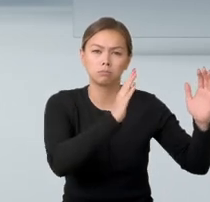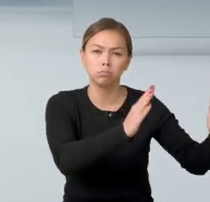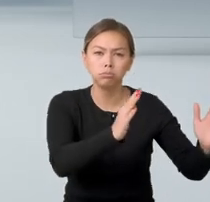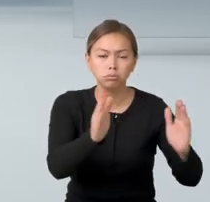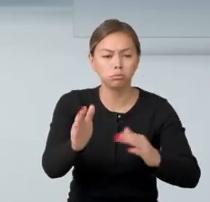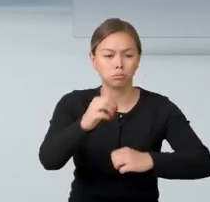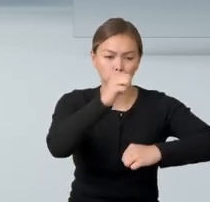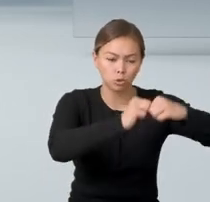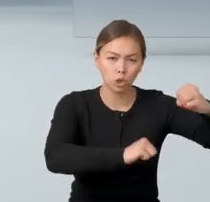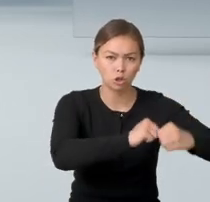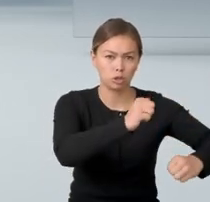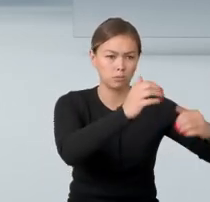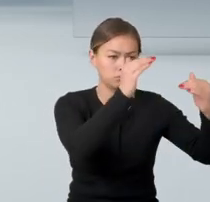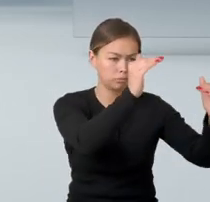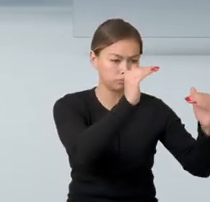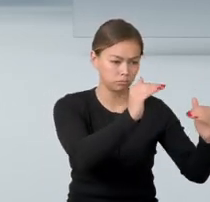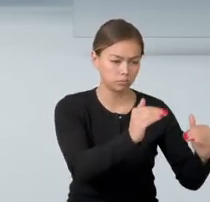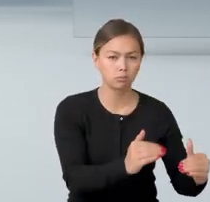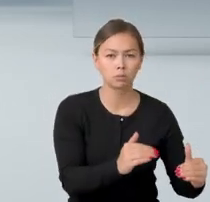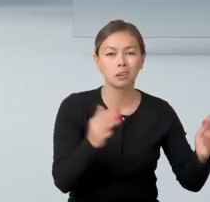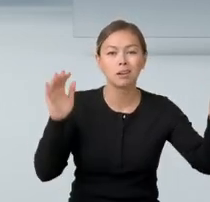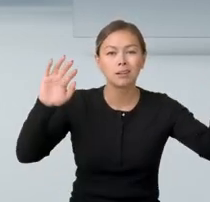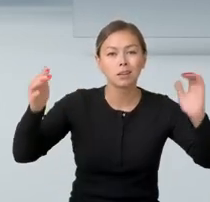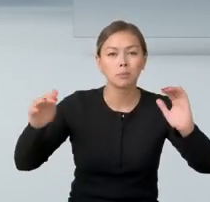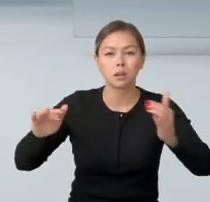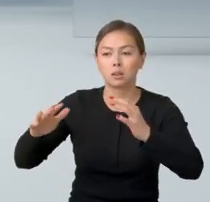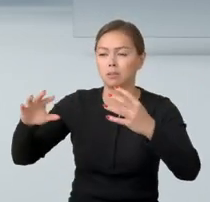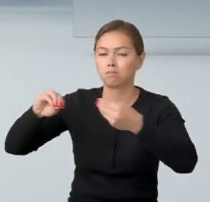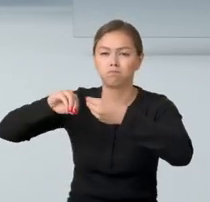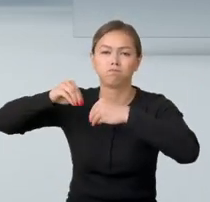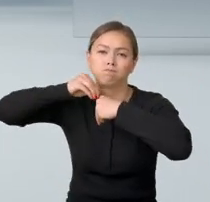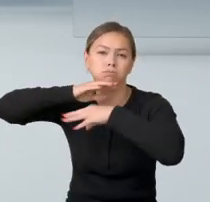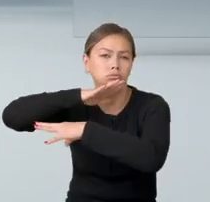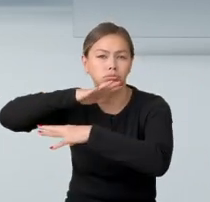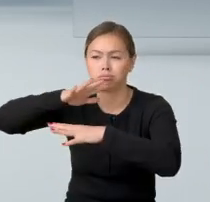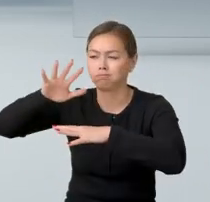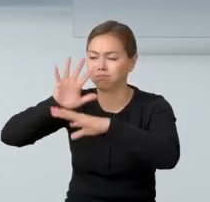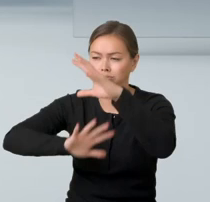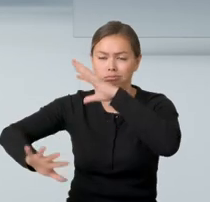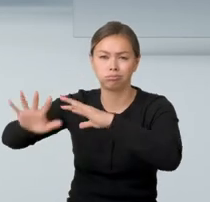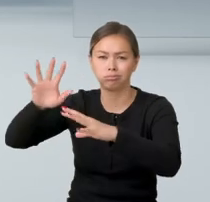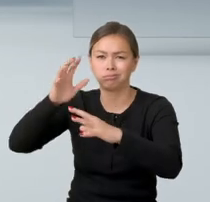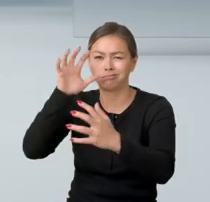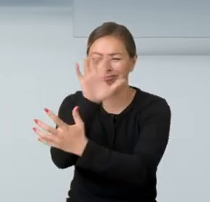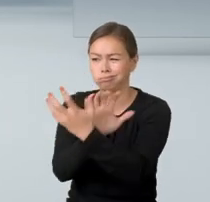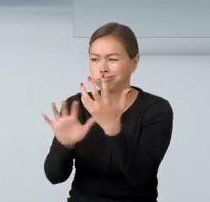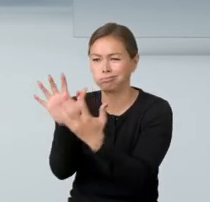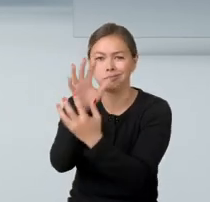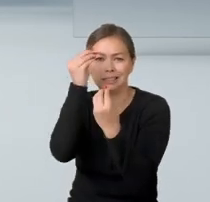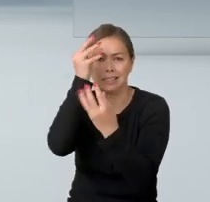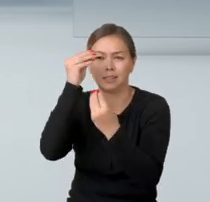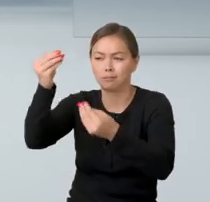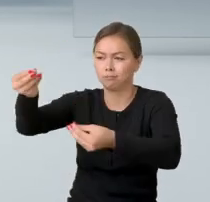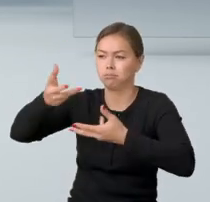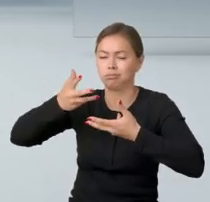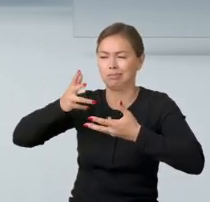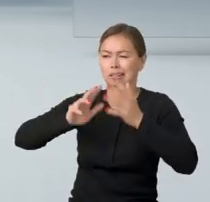have just a bunch of data but I have organized and structured data inside my dataverse